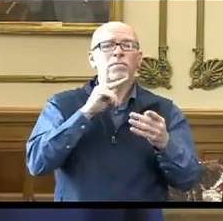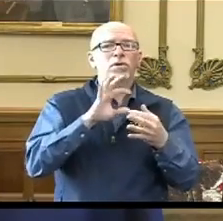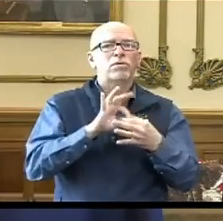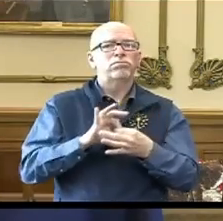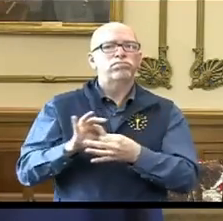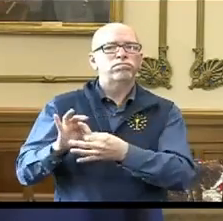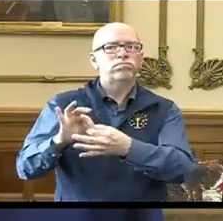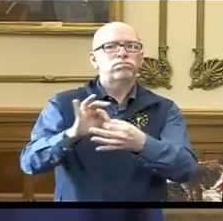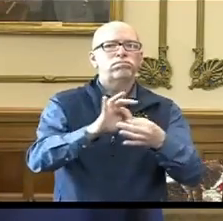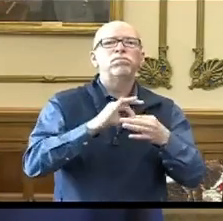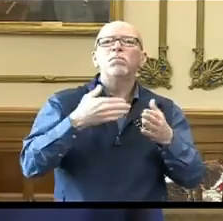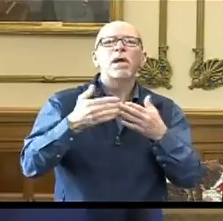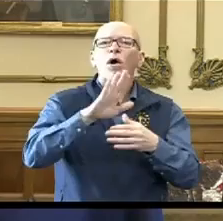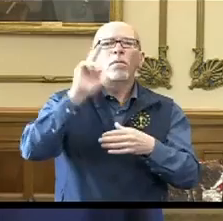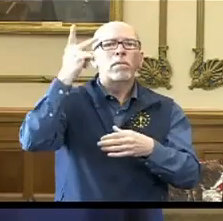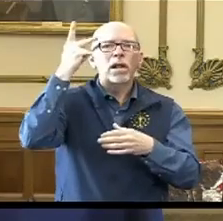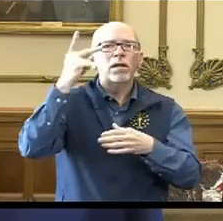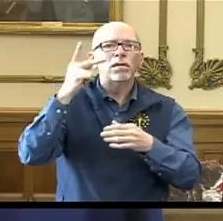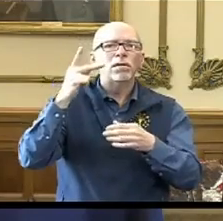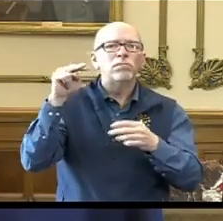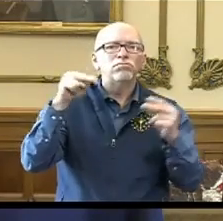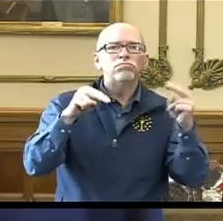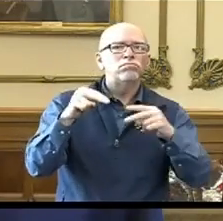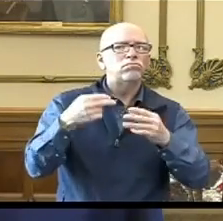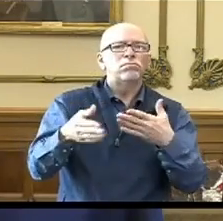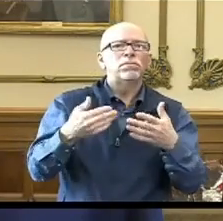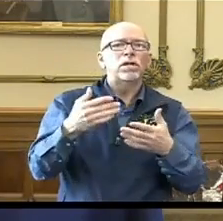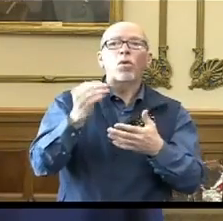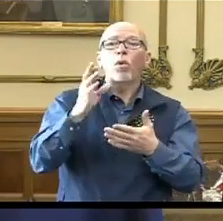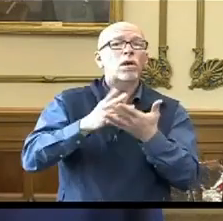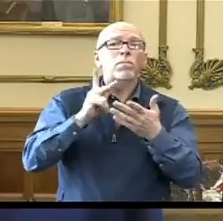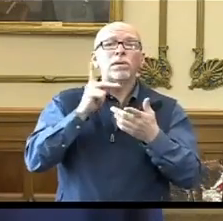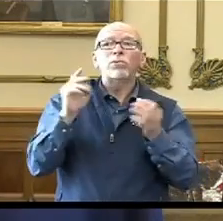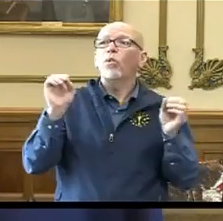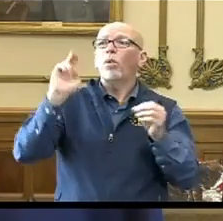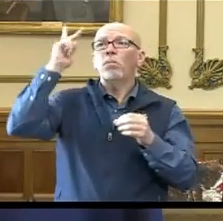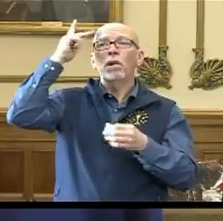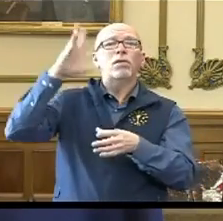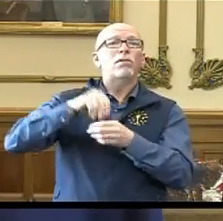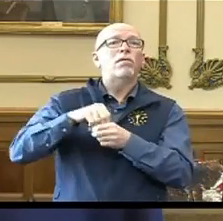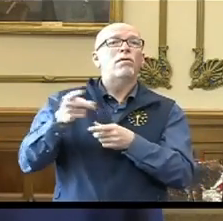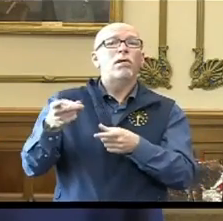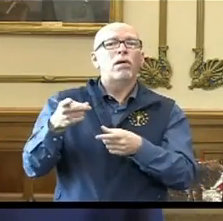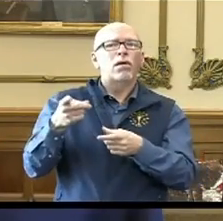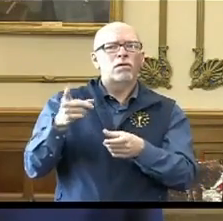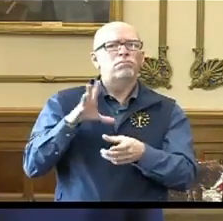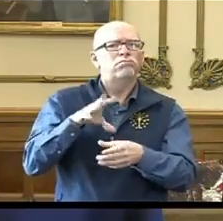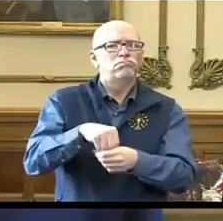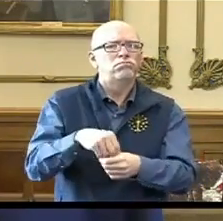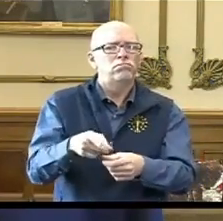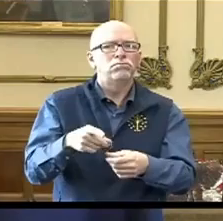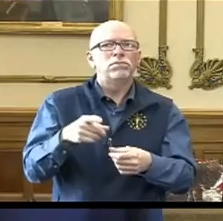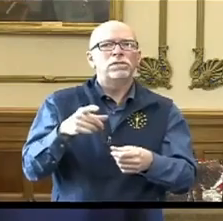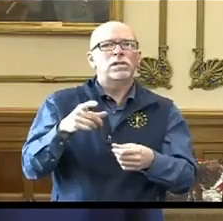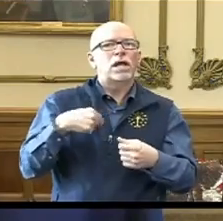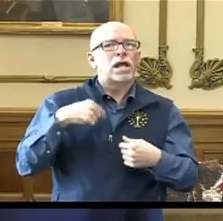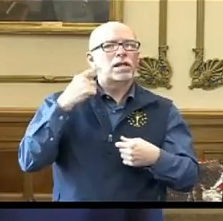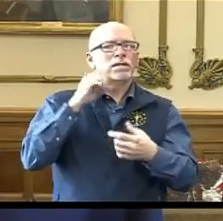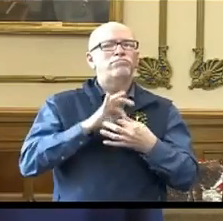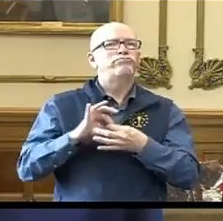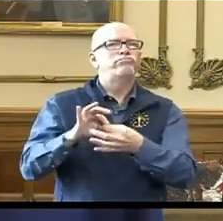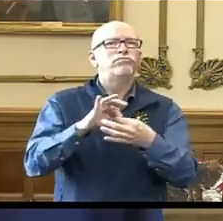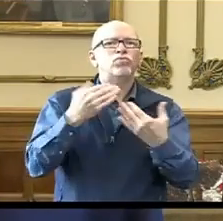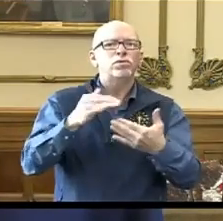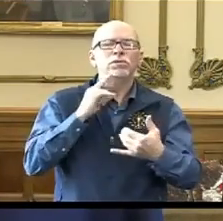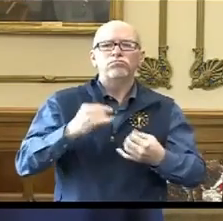all political stripes, or people who are non-political. And that's what's been so